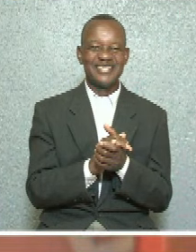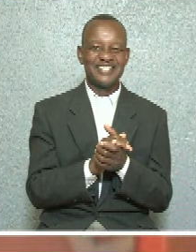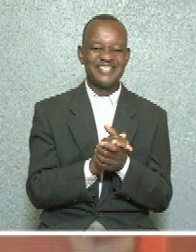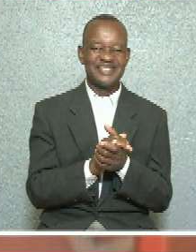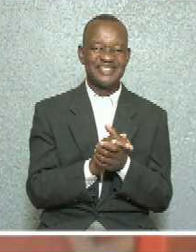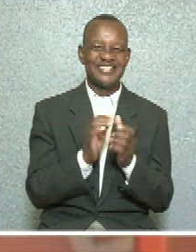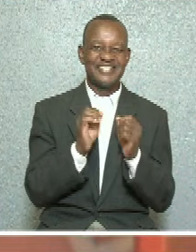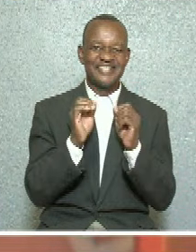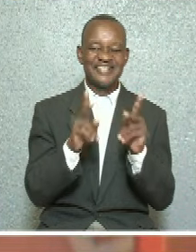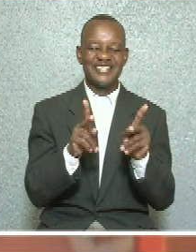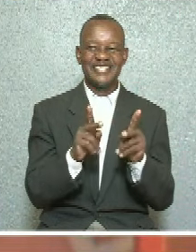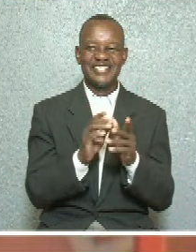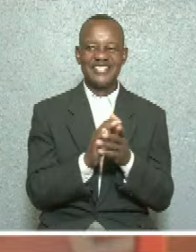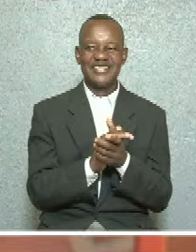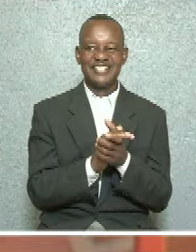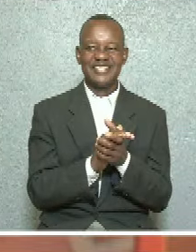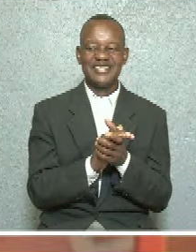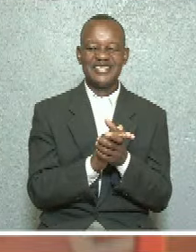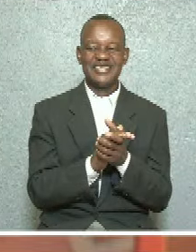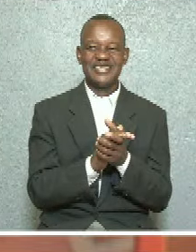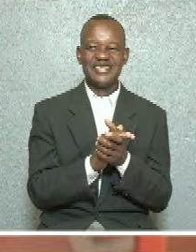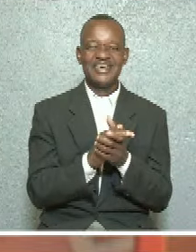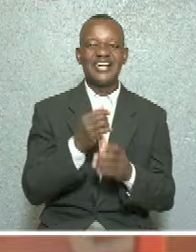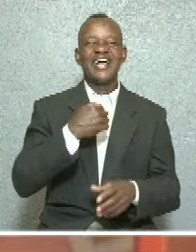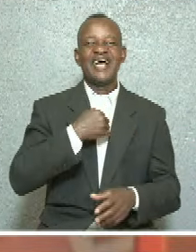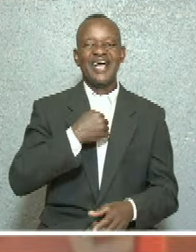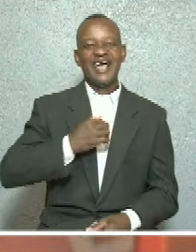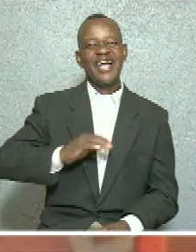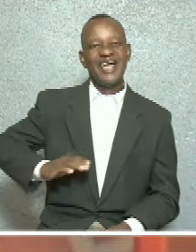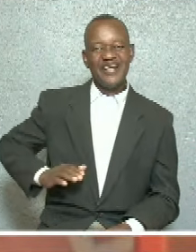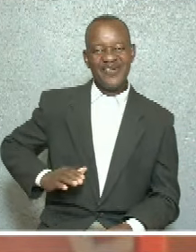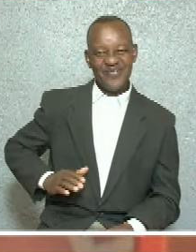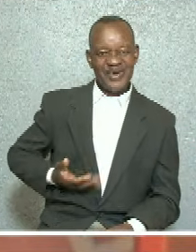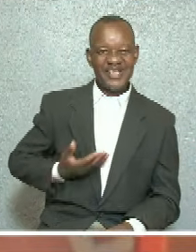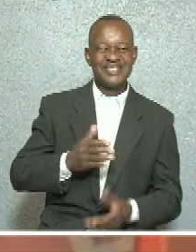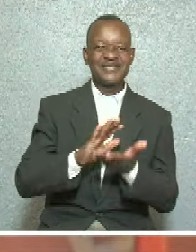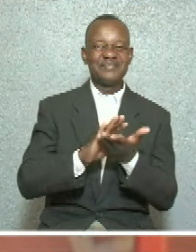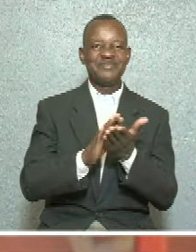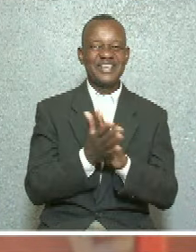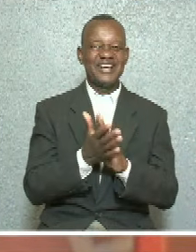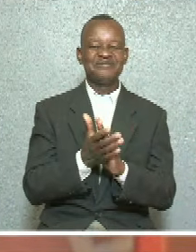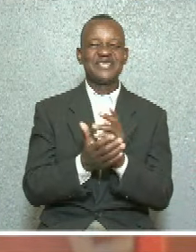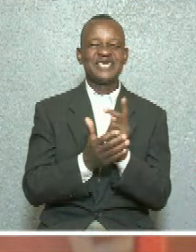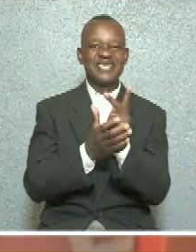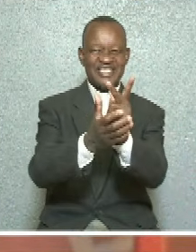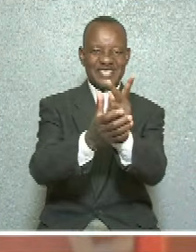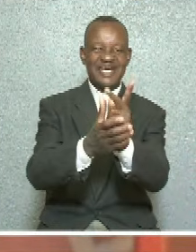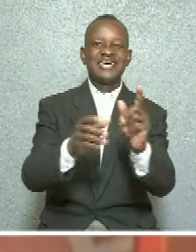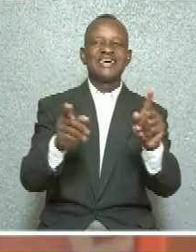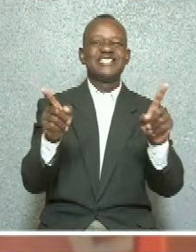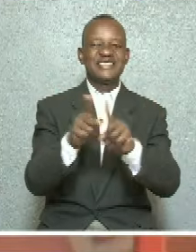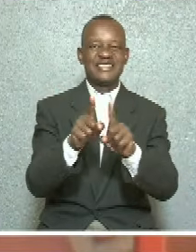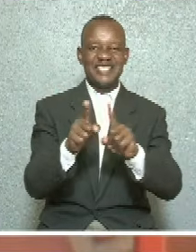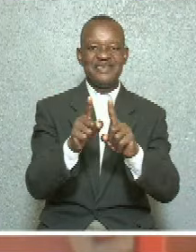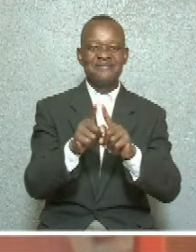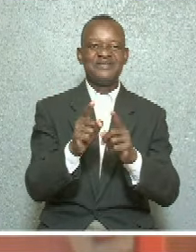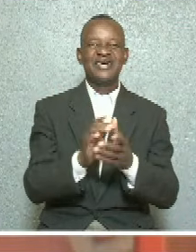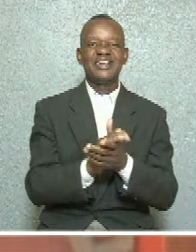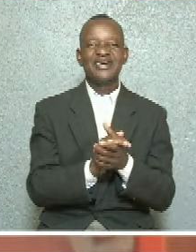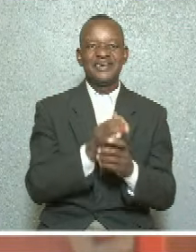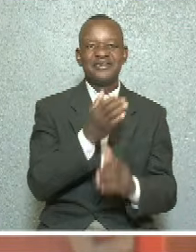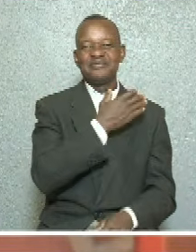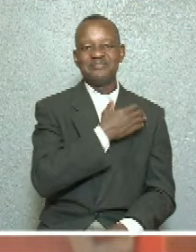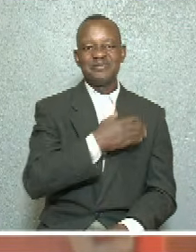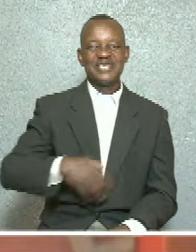And that will be our last one. I would like to be a leader like he was. You'd like to be a leader like he was. All right. Thank you. Okay. Thank you so much,